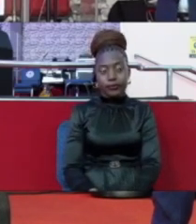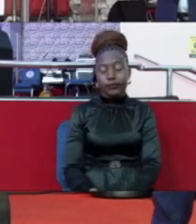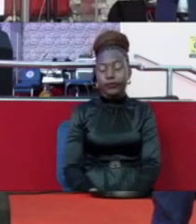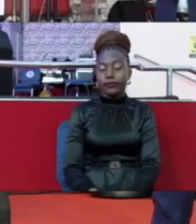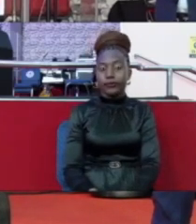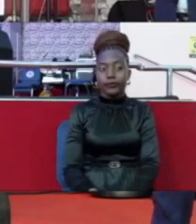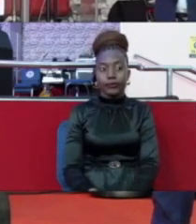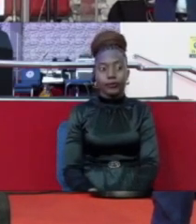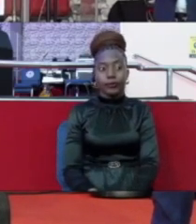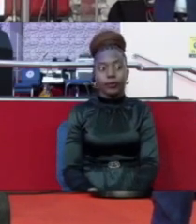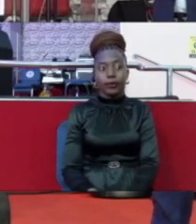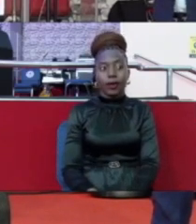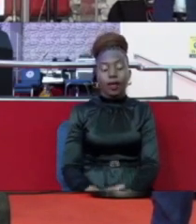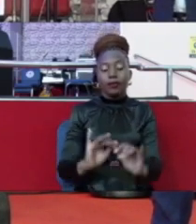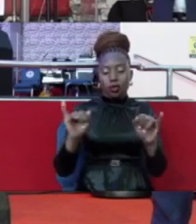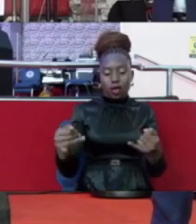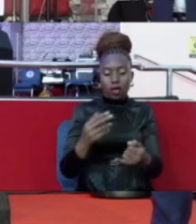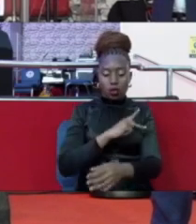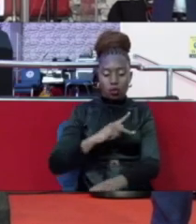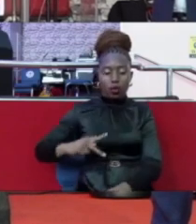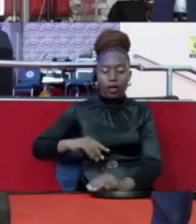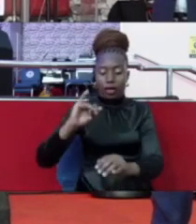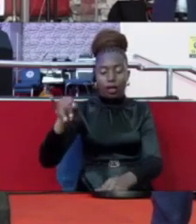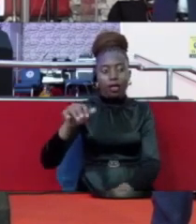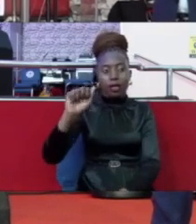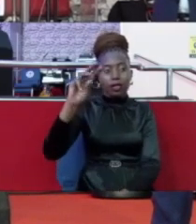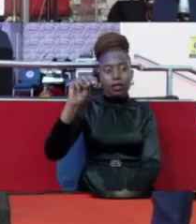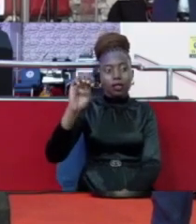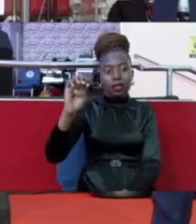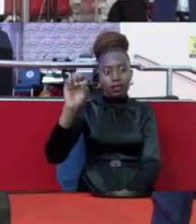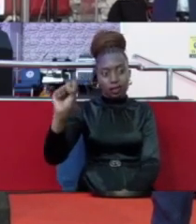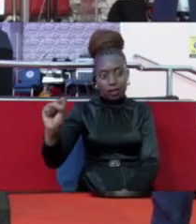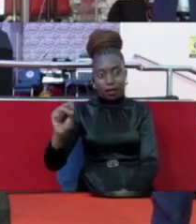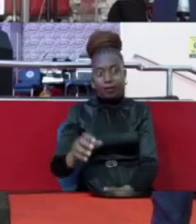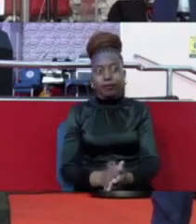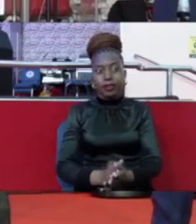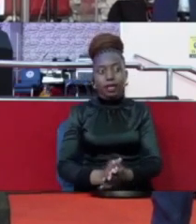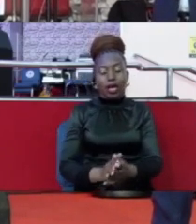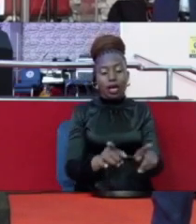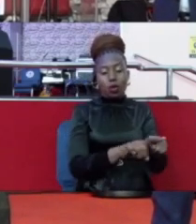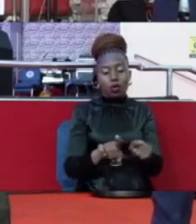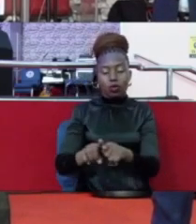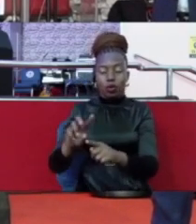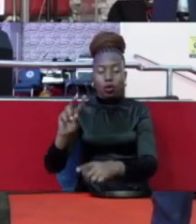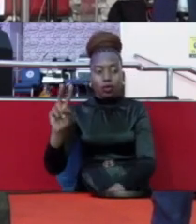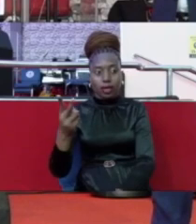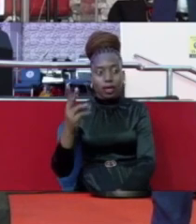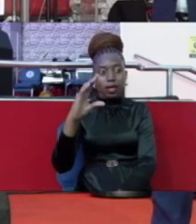And it's in the New King James Version, 2 Corinthians